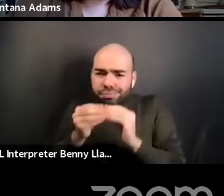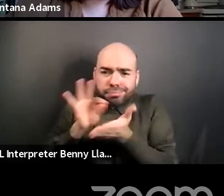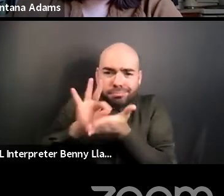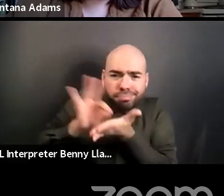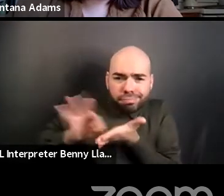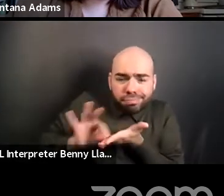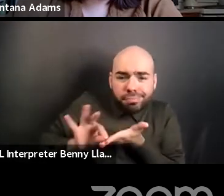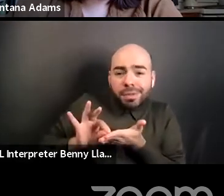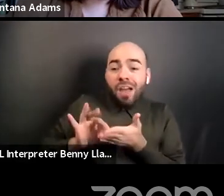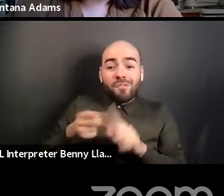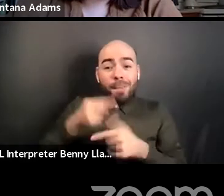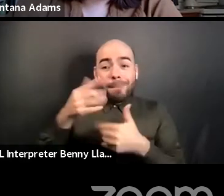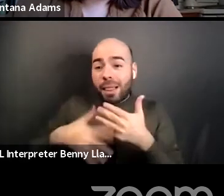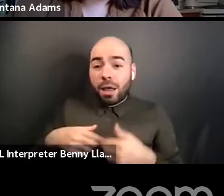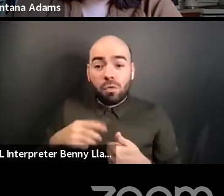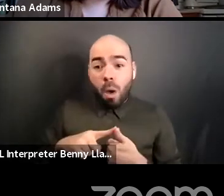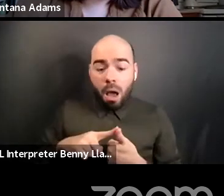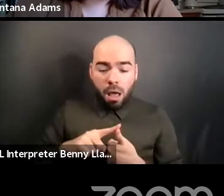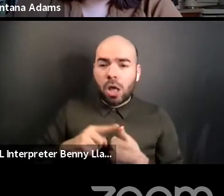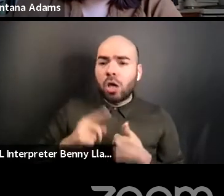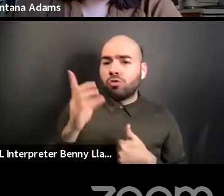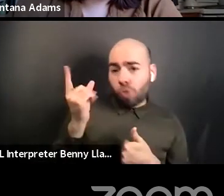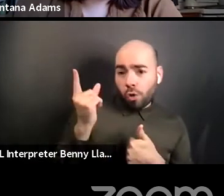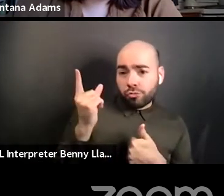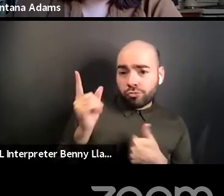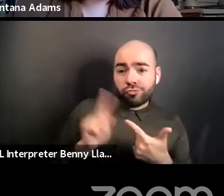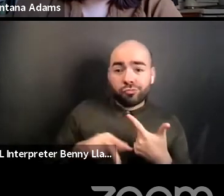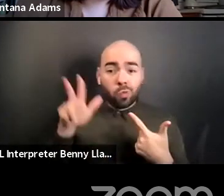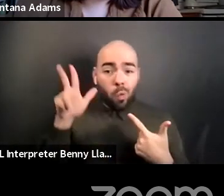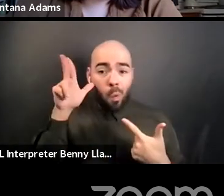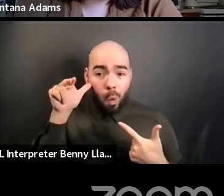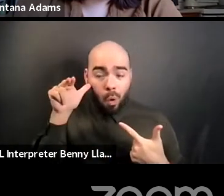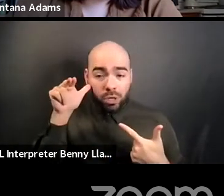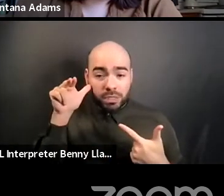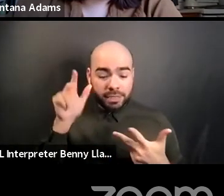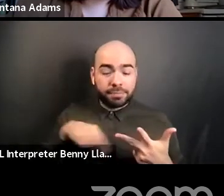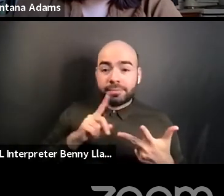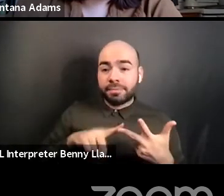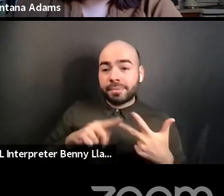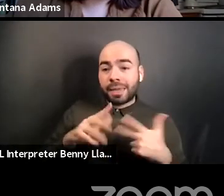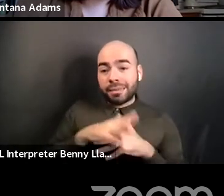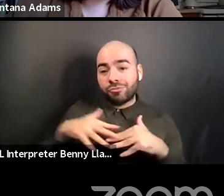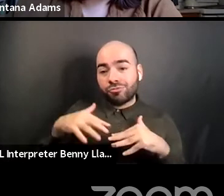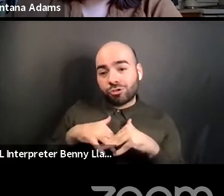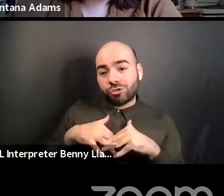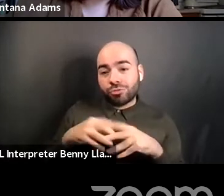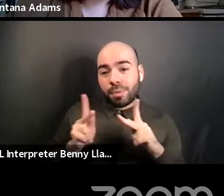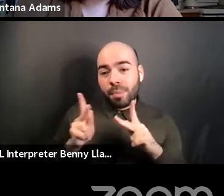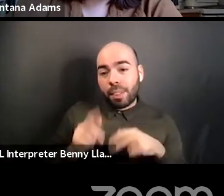thoroughbred dogs, thoroughbred horses, Native Americans.